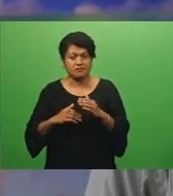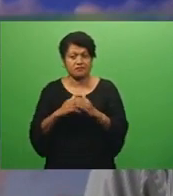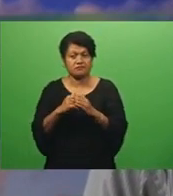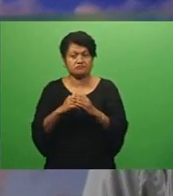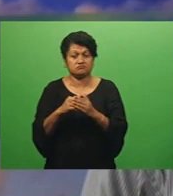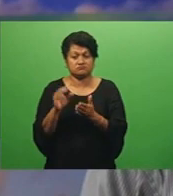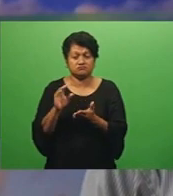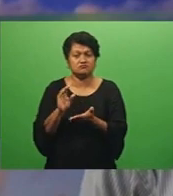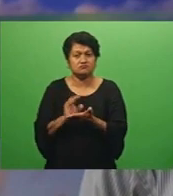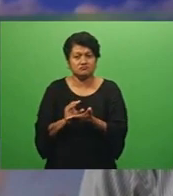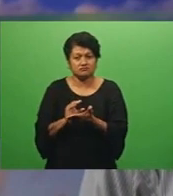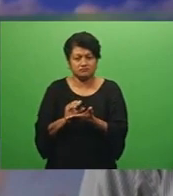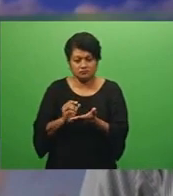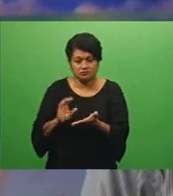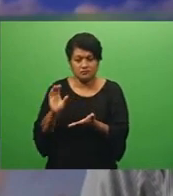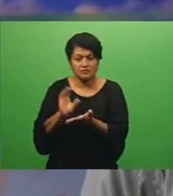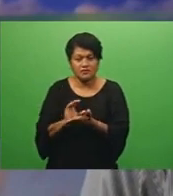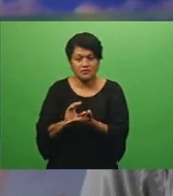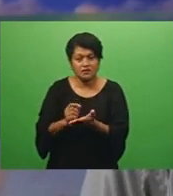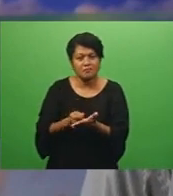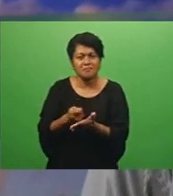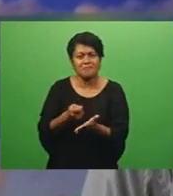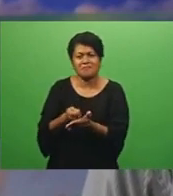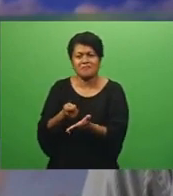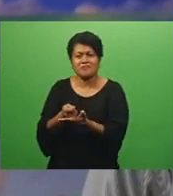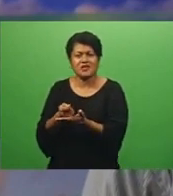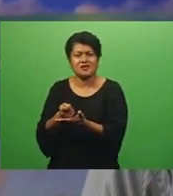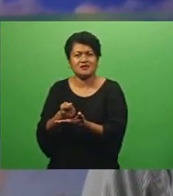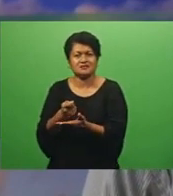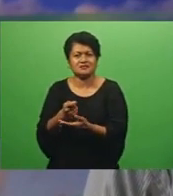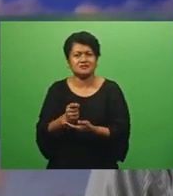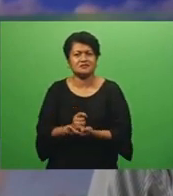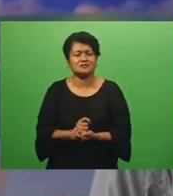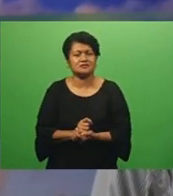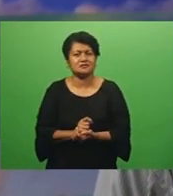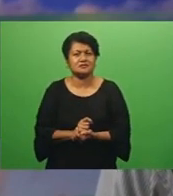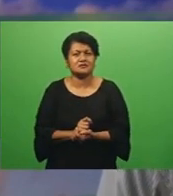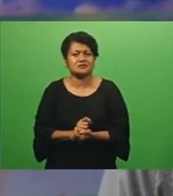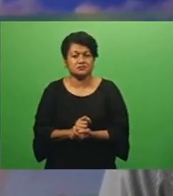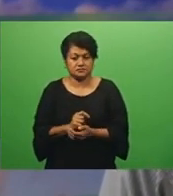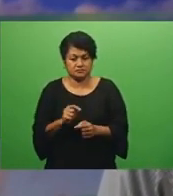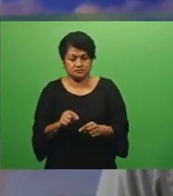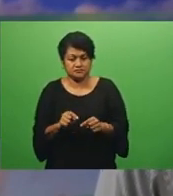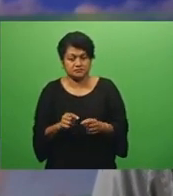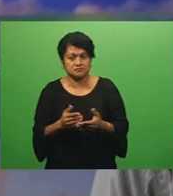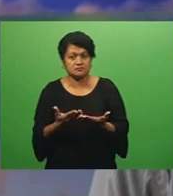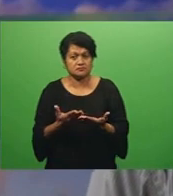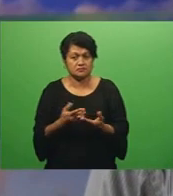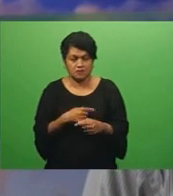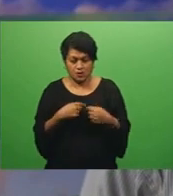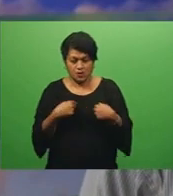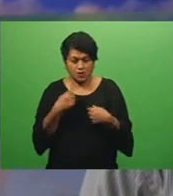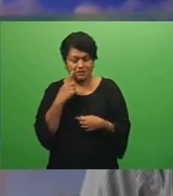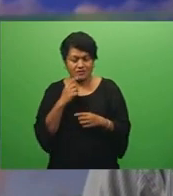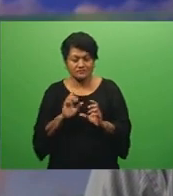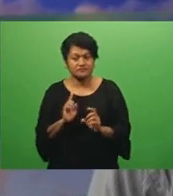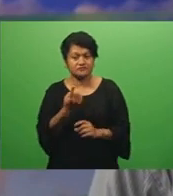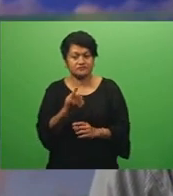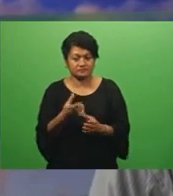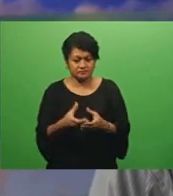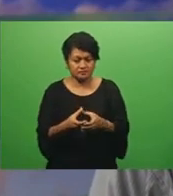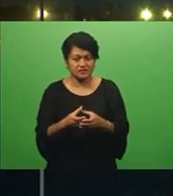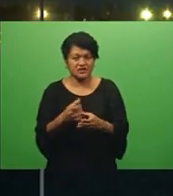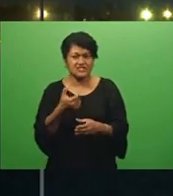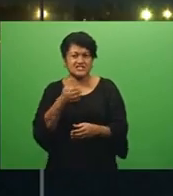otherwise we would be paying to engage a contractor. So here we are in the first phase, we're doing 60